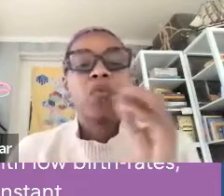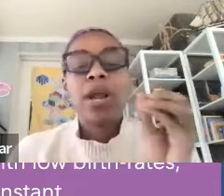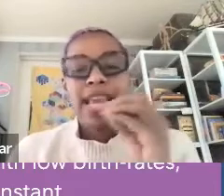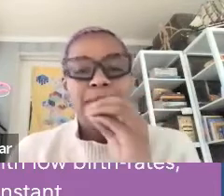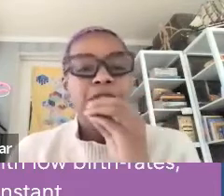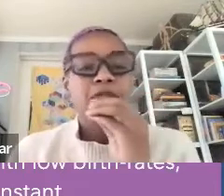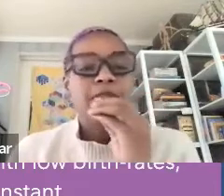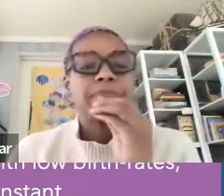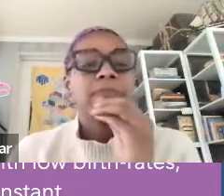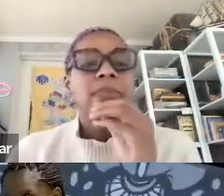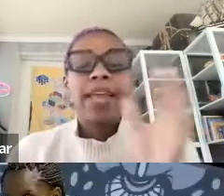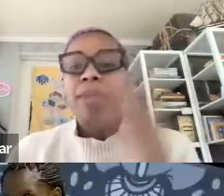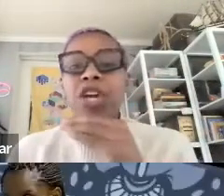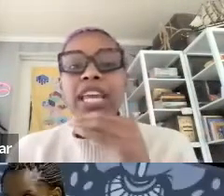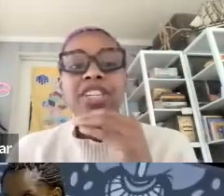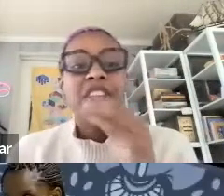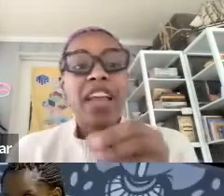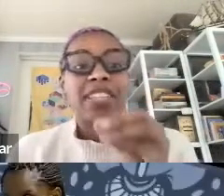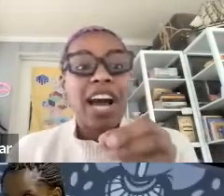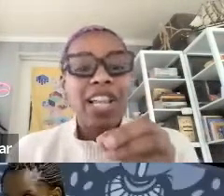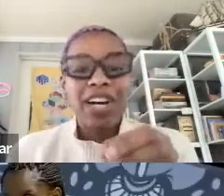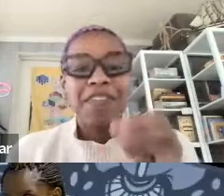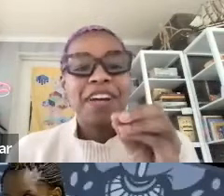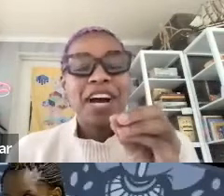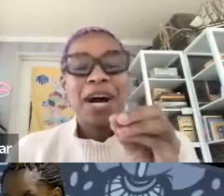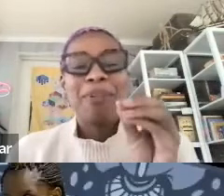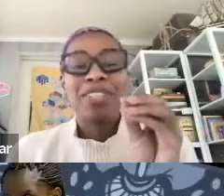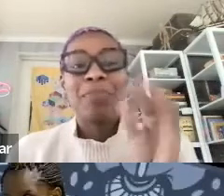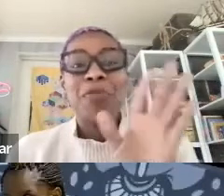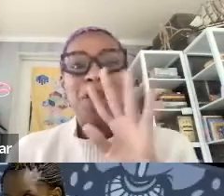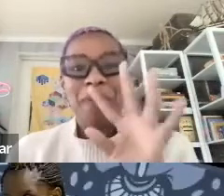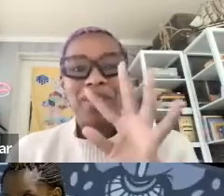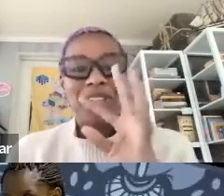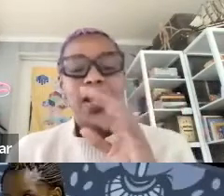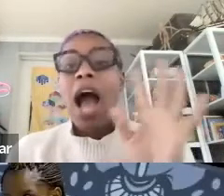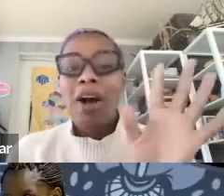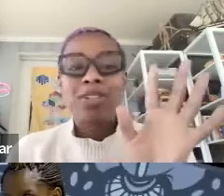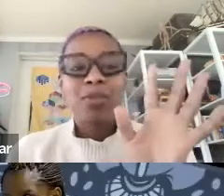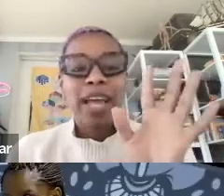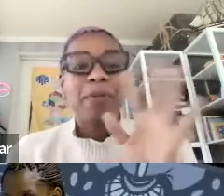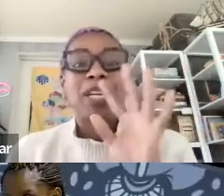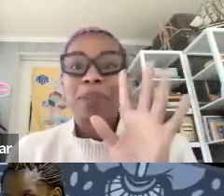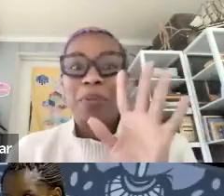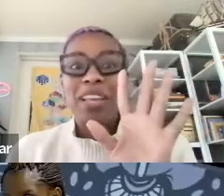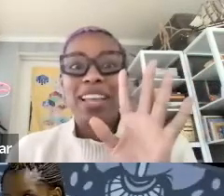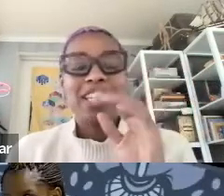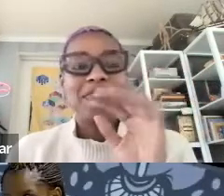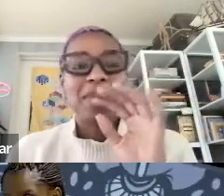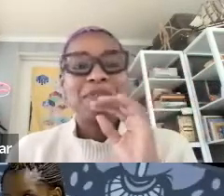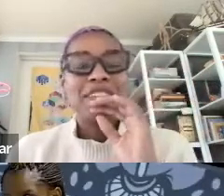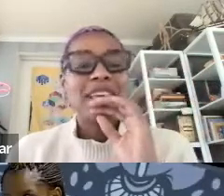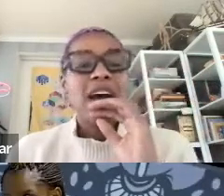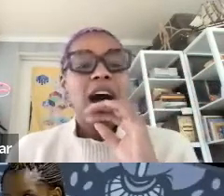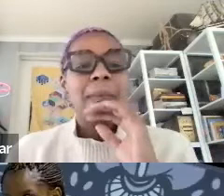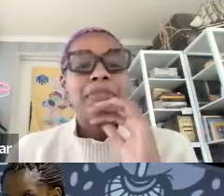sort of what came before. And then getting into the things that I love, which is moving pictures. I also like books, but I really like TV